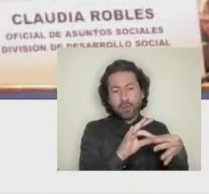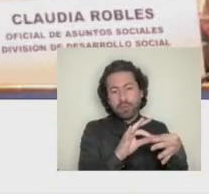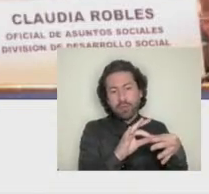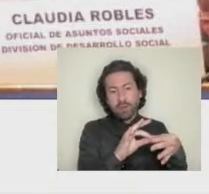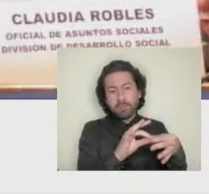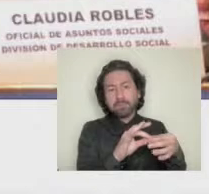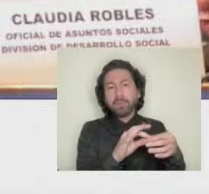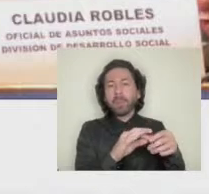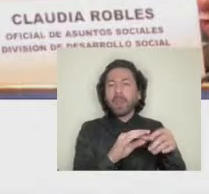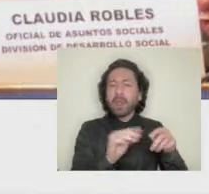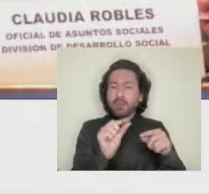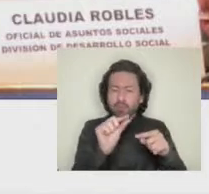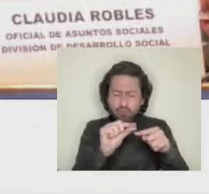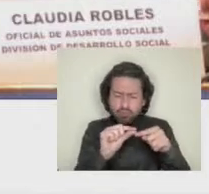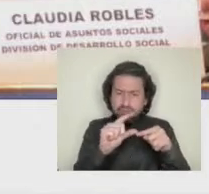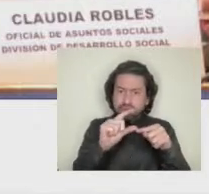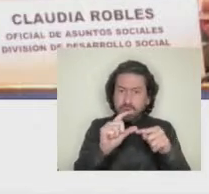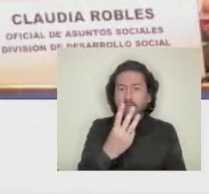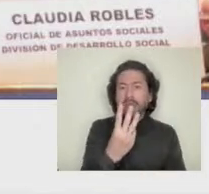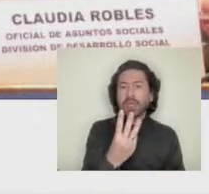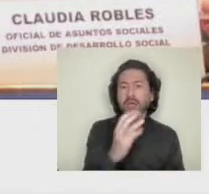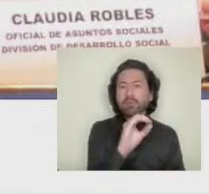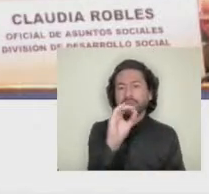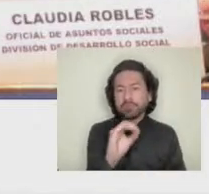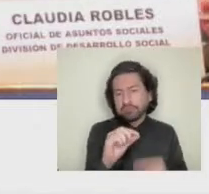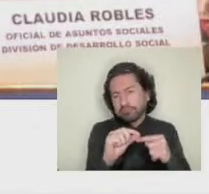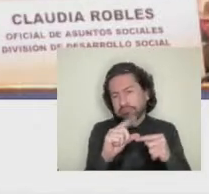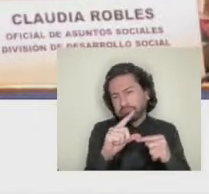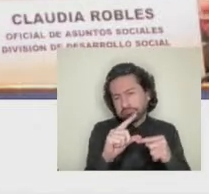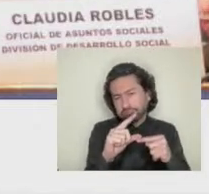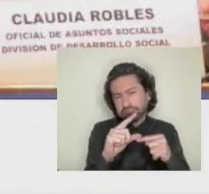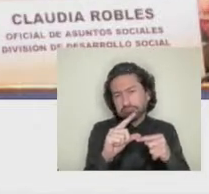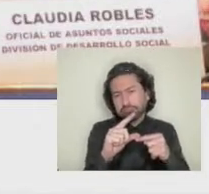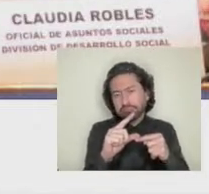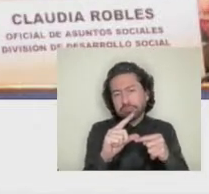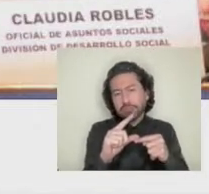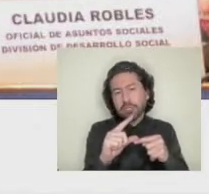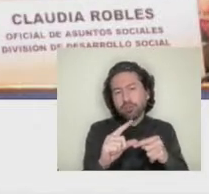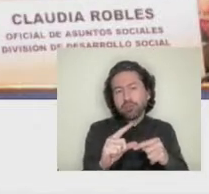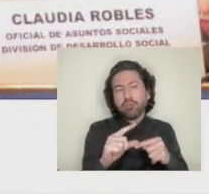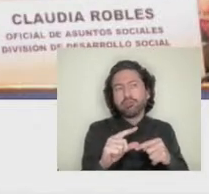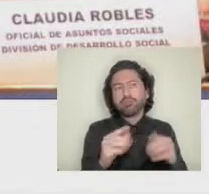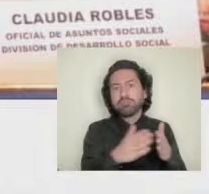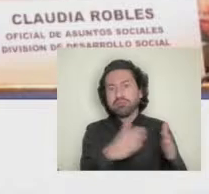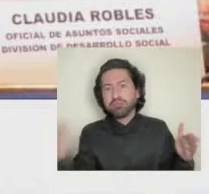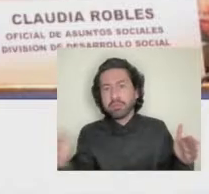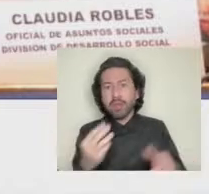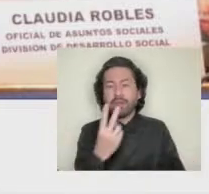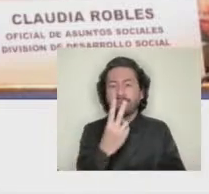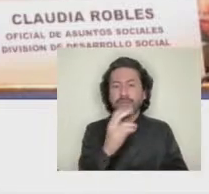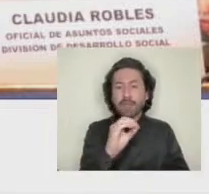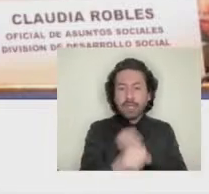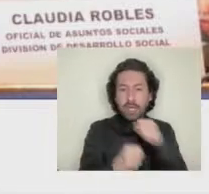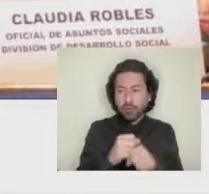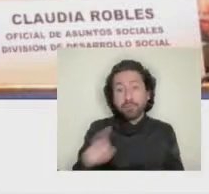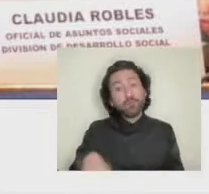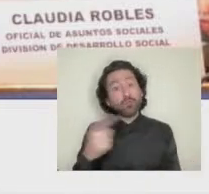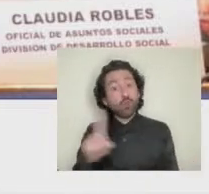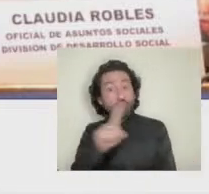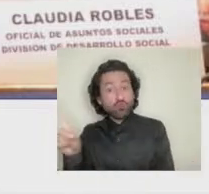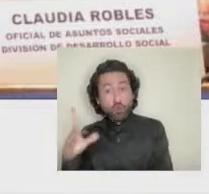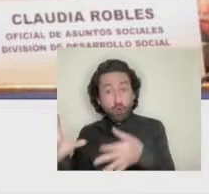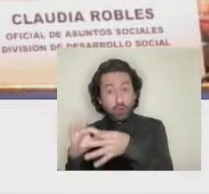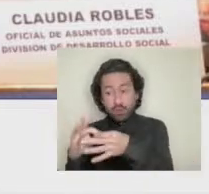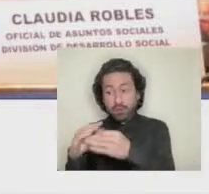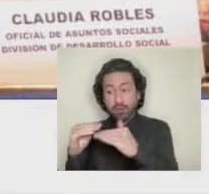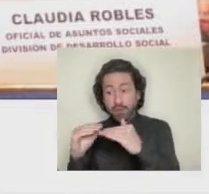at very similar levels, has only increased 3 percentage points in 2 decades, whilst the non-contributive